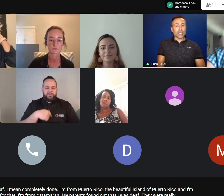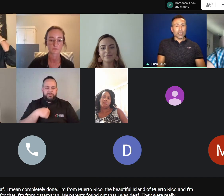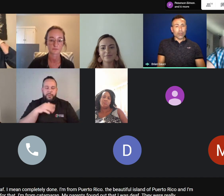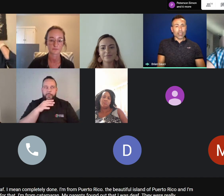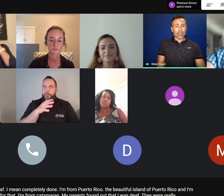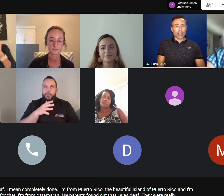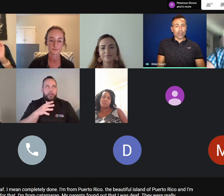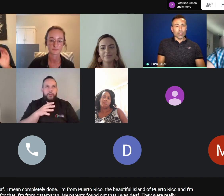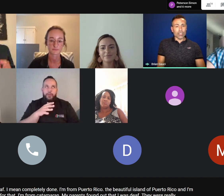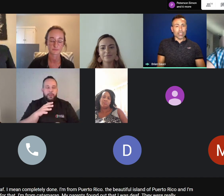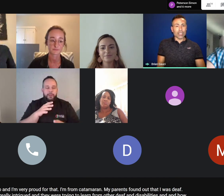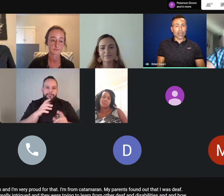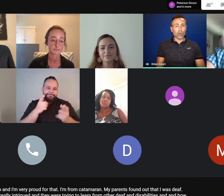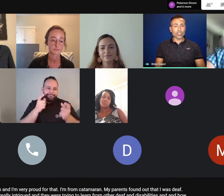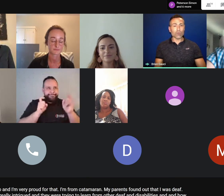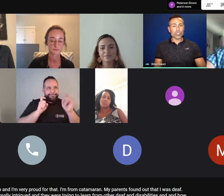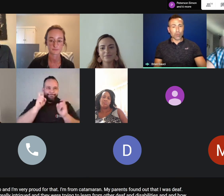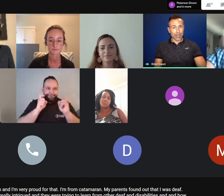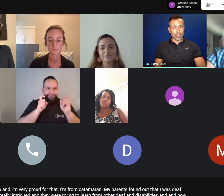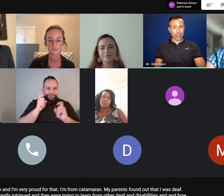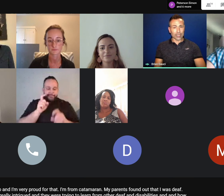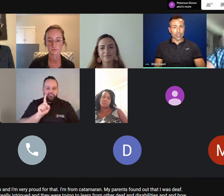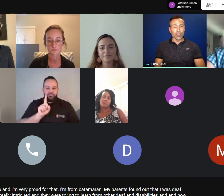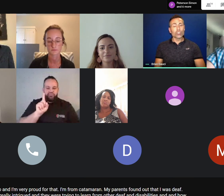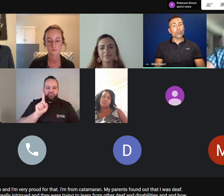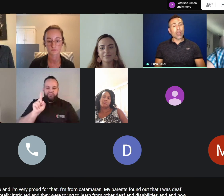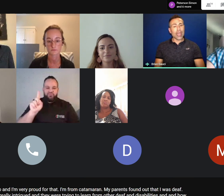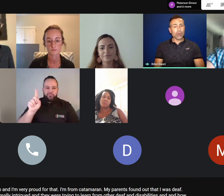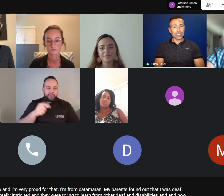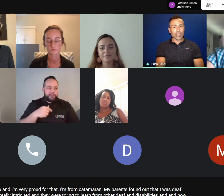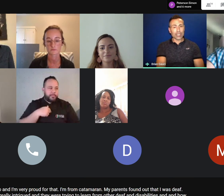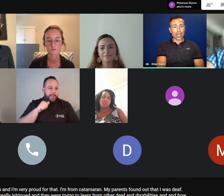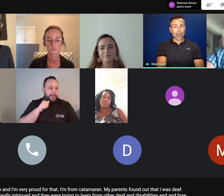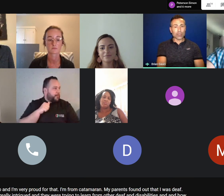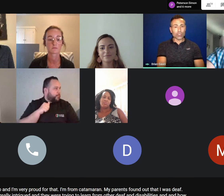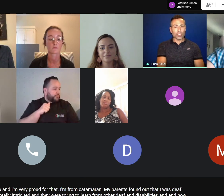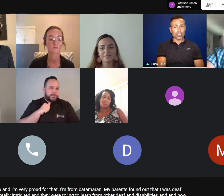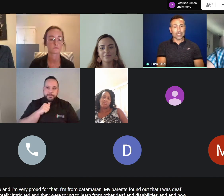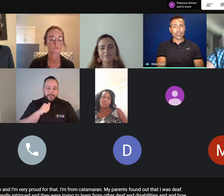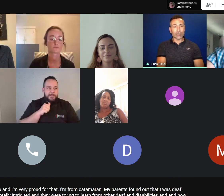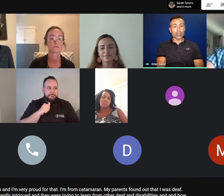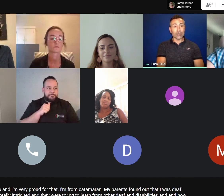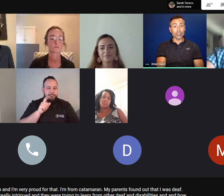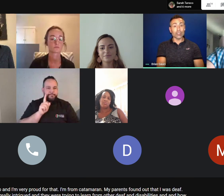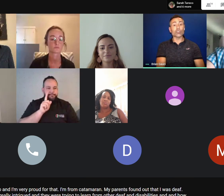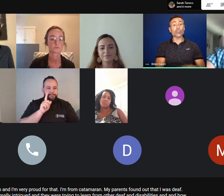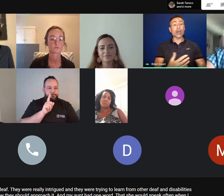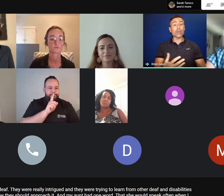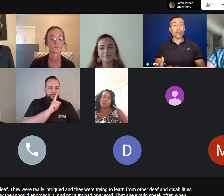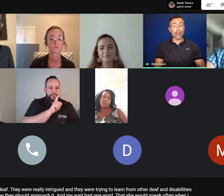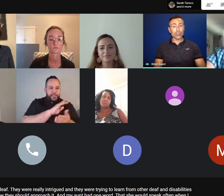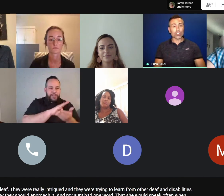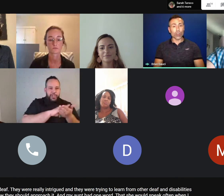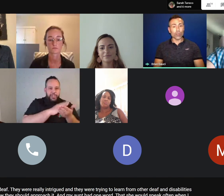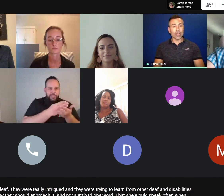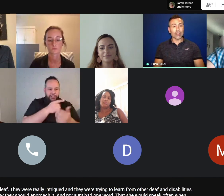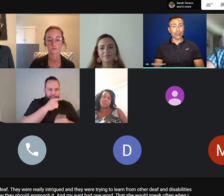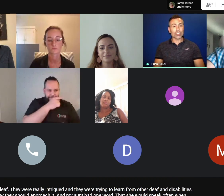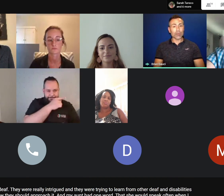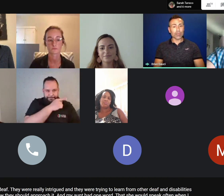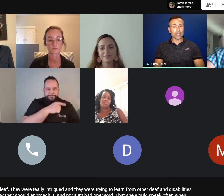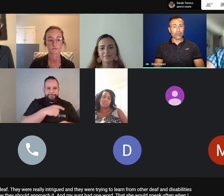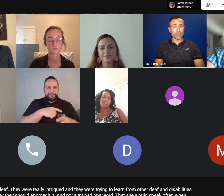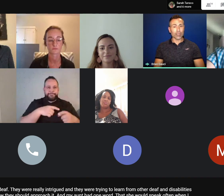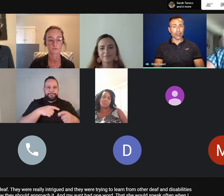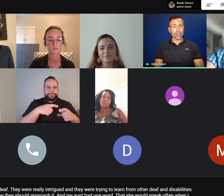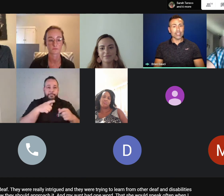But I wasn't hearing any of those things, and I wasn't responding. So my aunt was taking that opportunity to let my parents know that